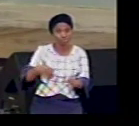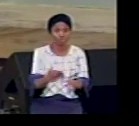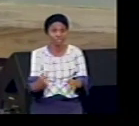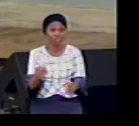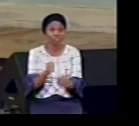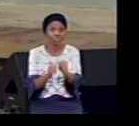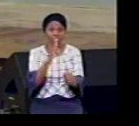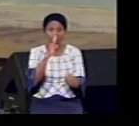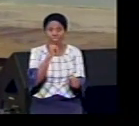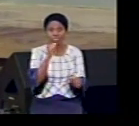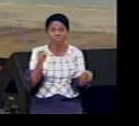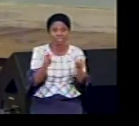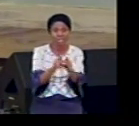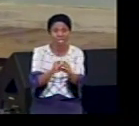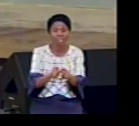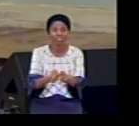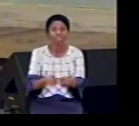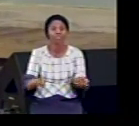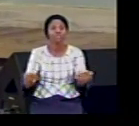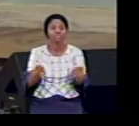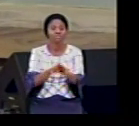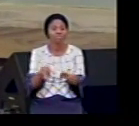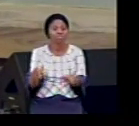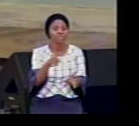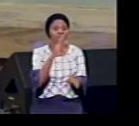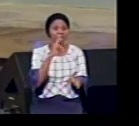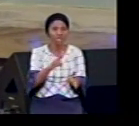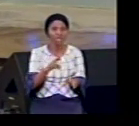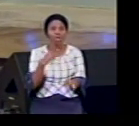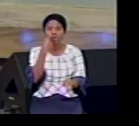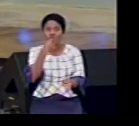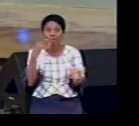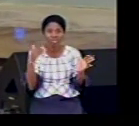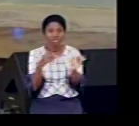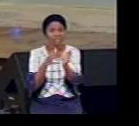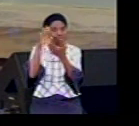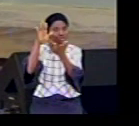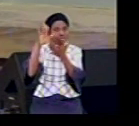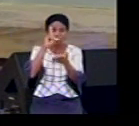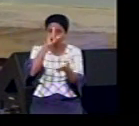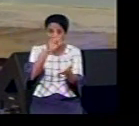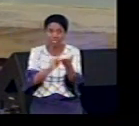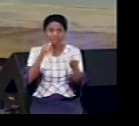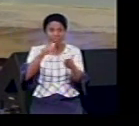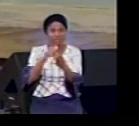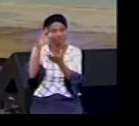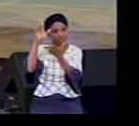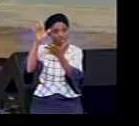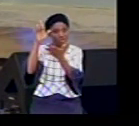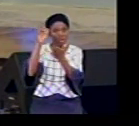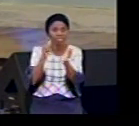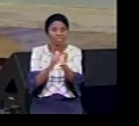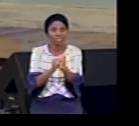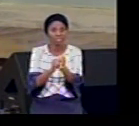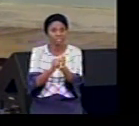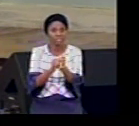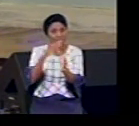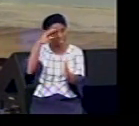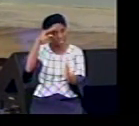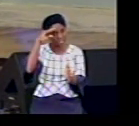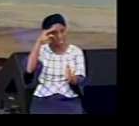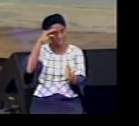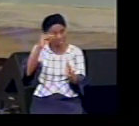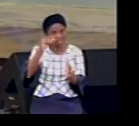not as though they were, who against hope believed in hope, that